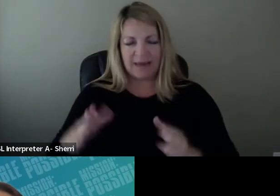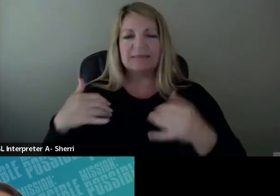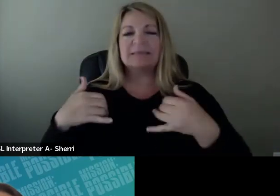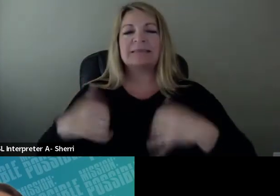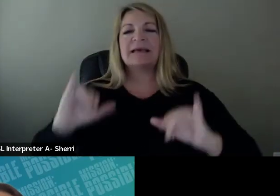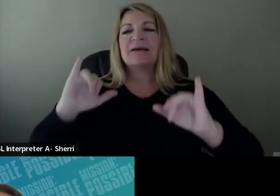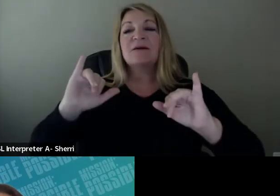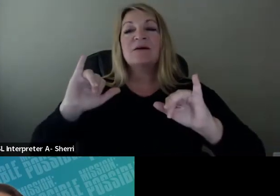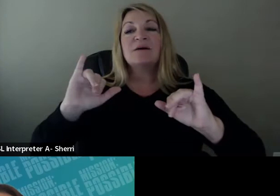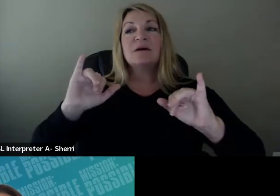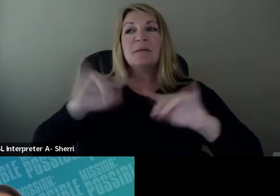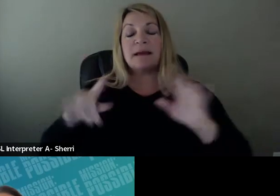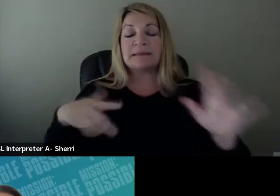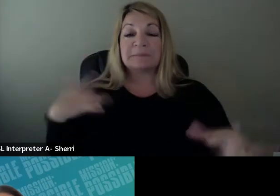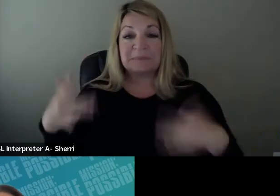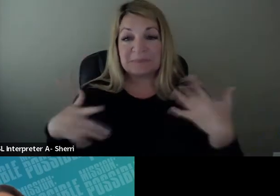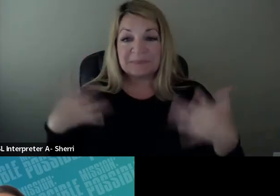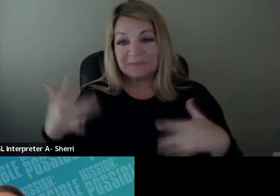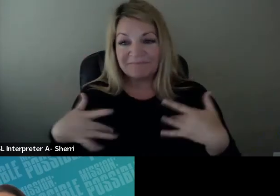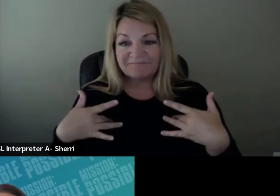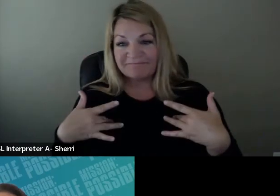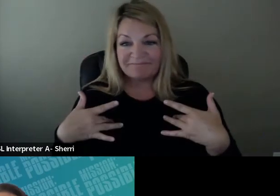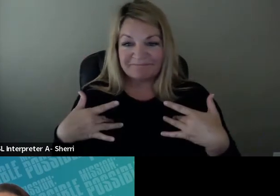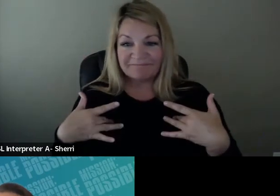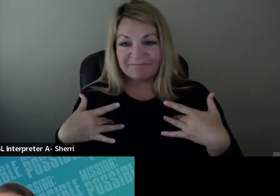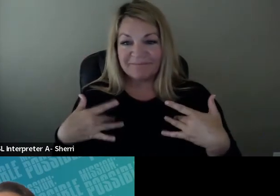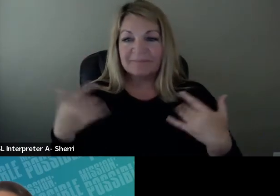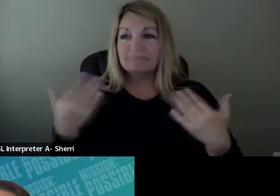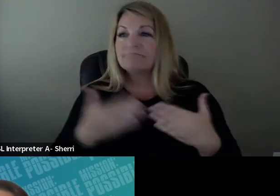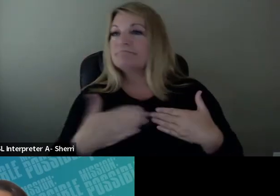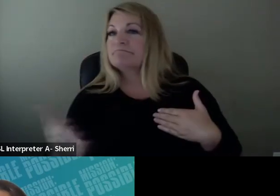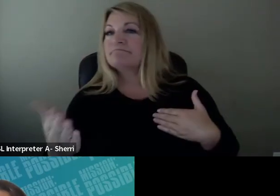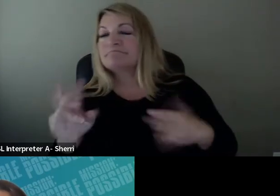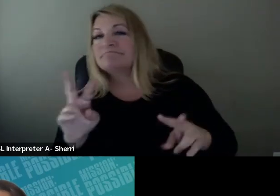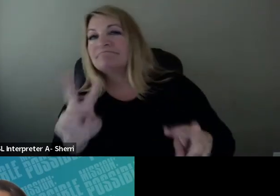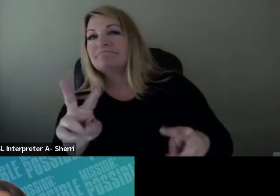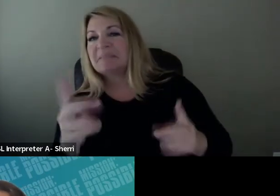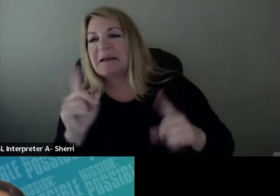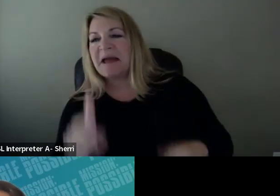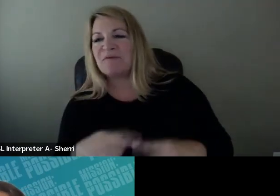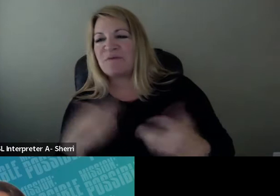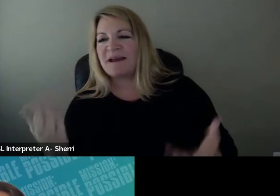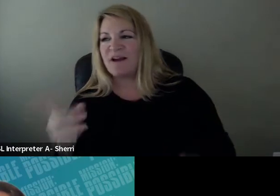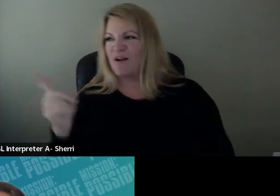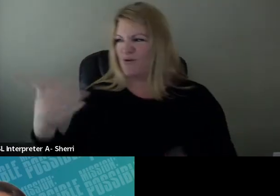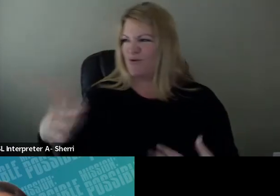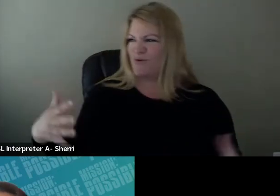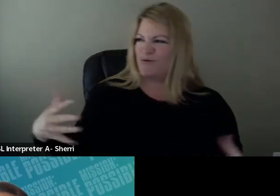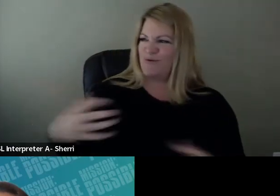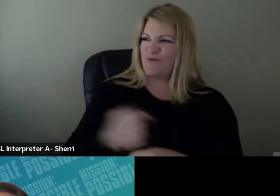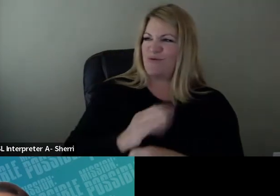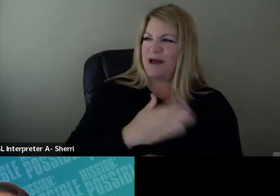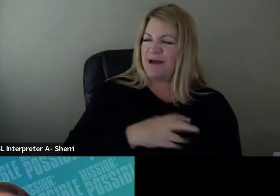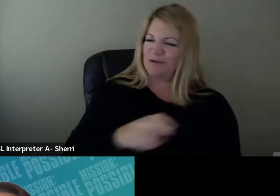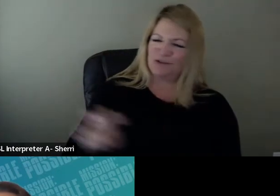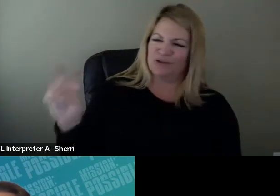but we are excited to where this will take off from here. Wow, Mai, you summarized our journey in less